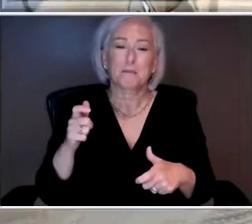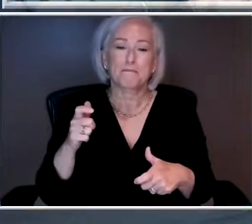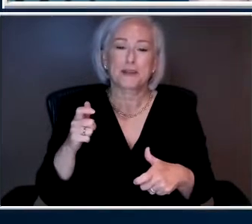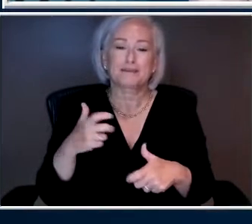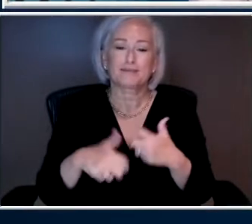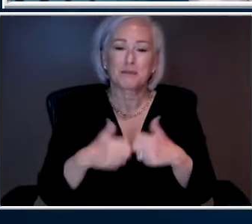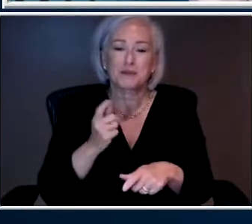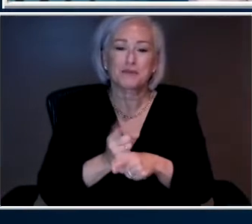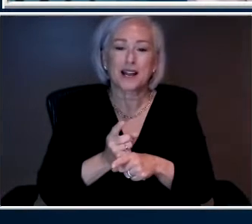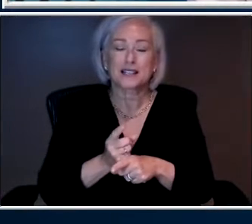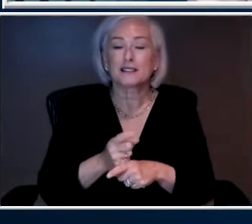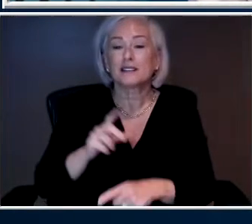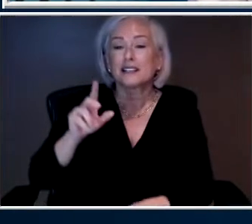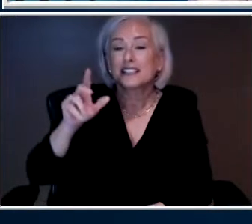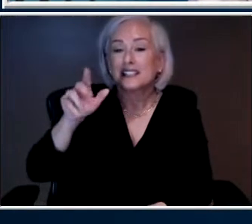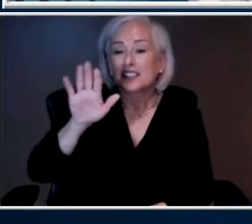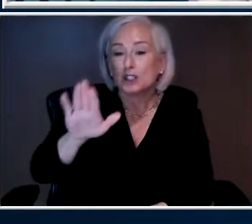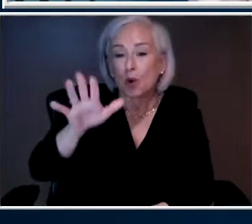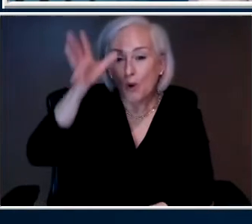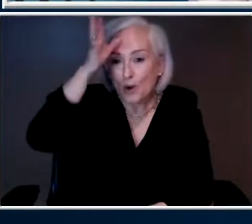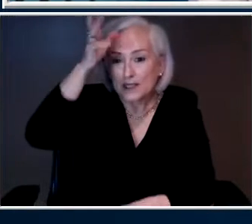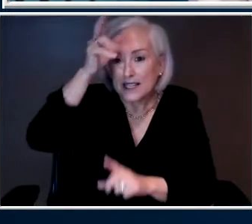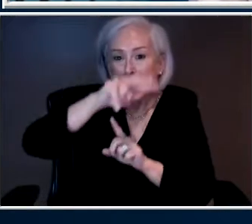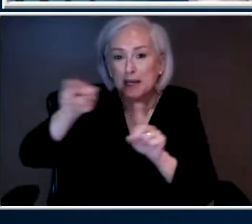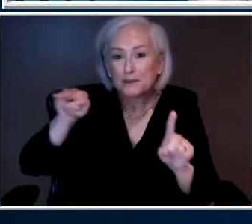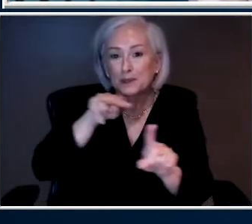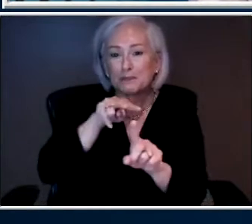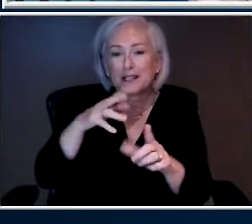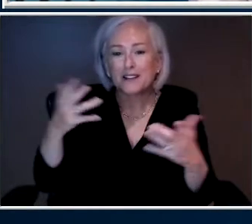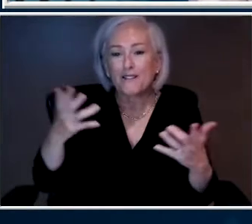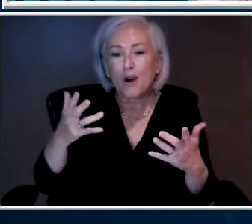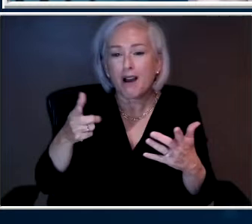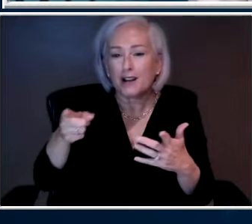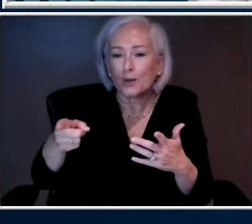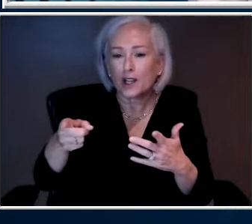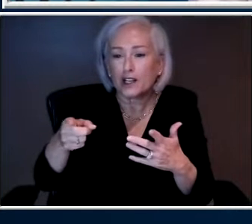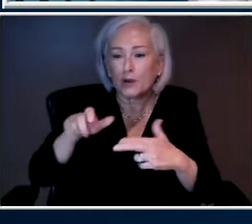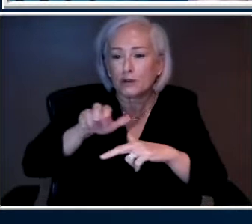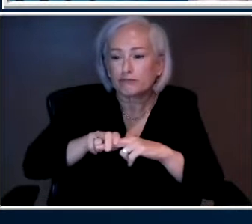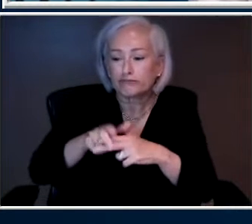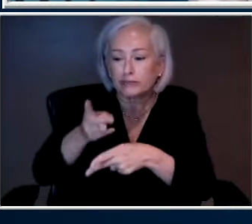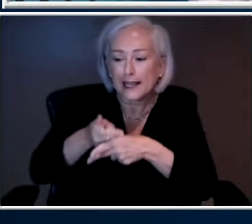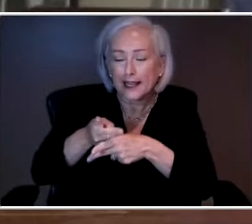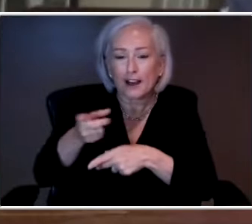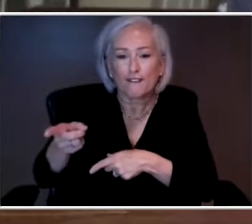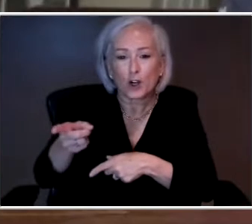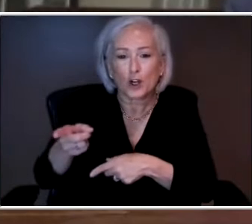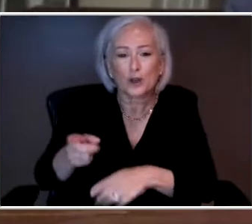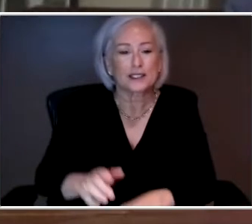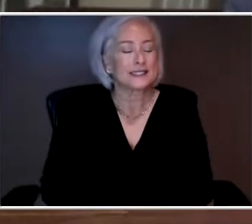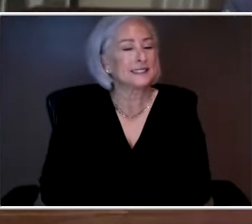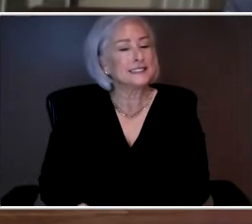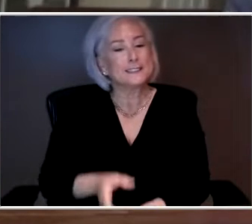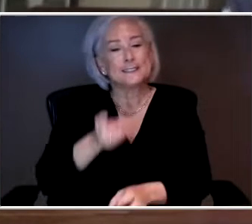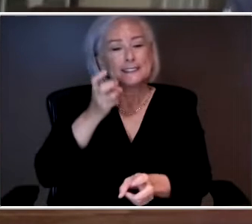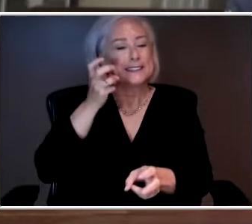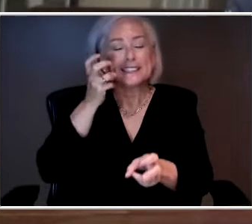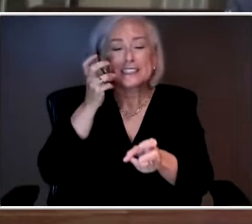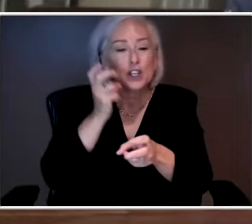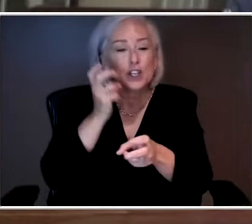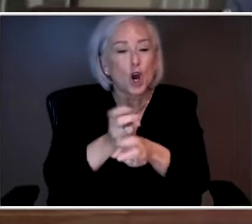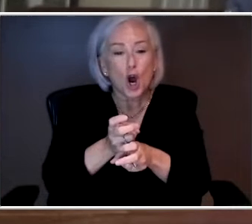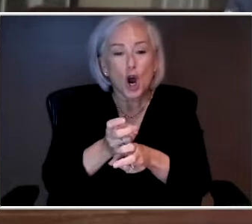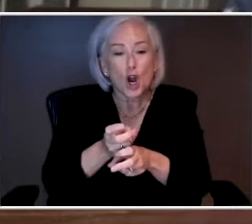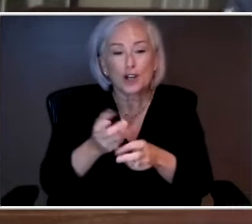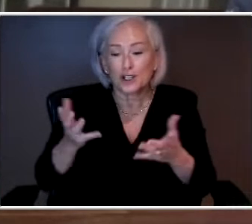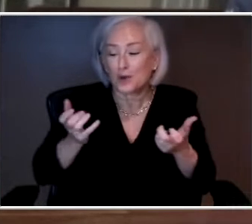perspective as a dad at the bedside, the caretaker? What was this like for you? It's just hard. It's hard. You want to trade spots with